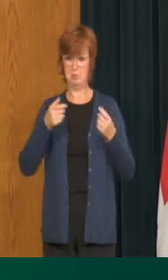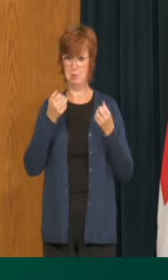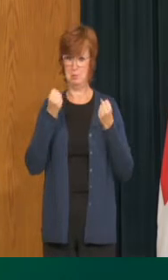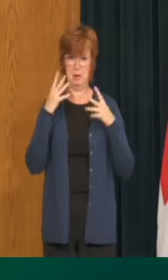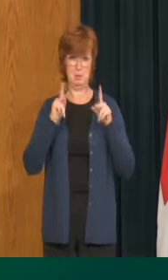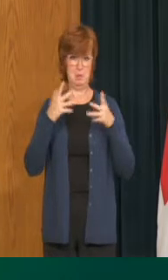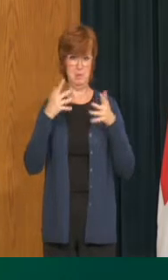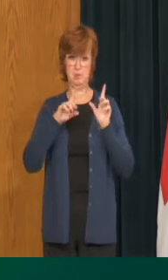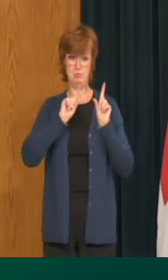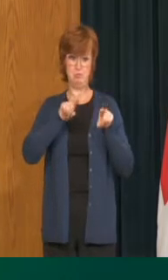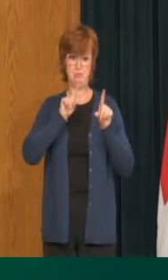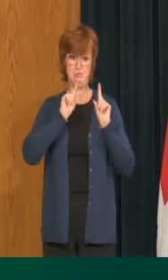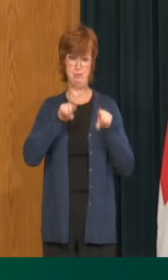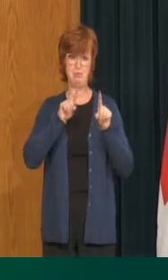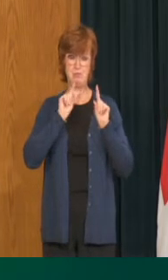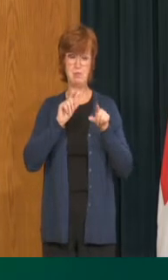throughout